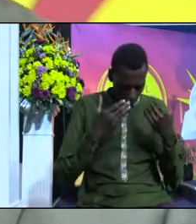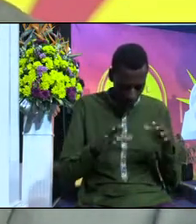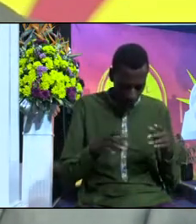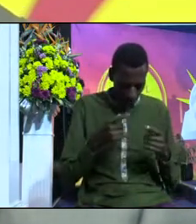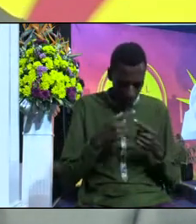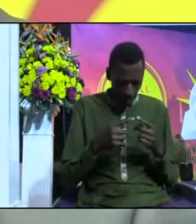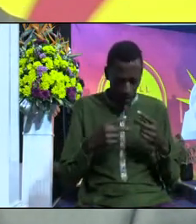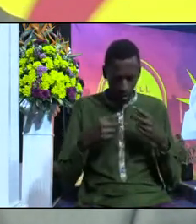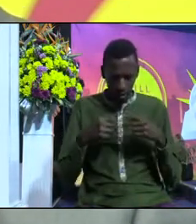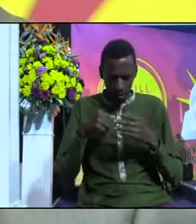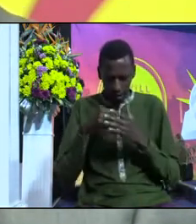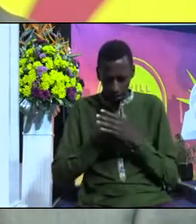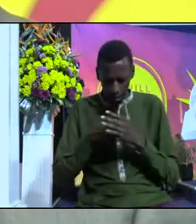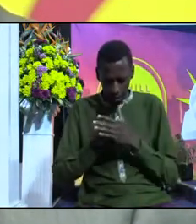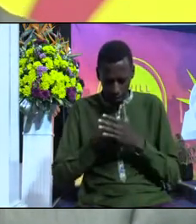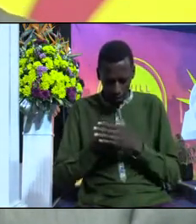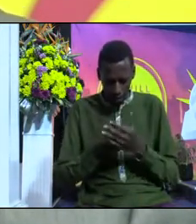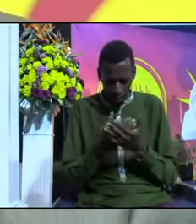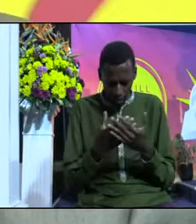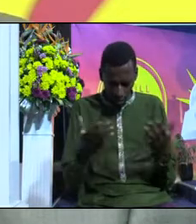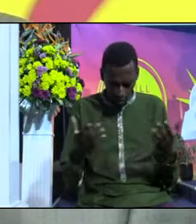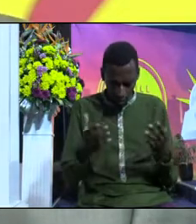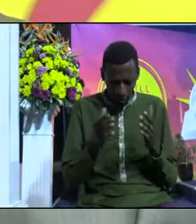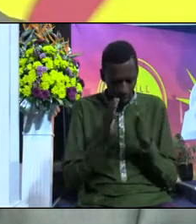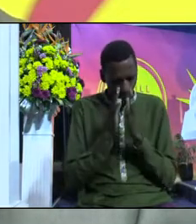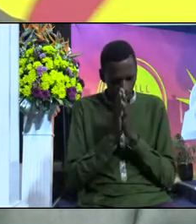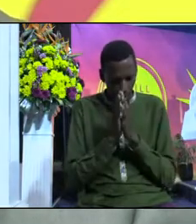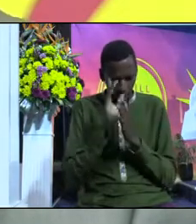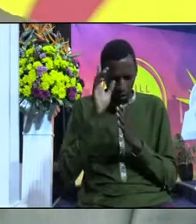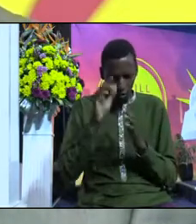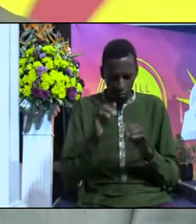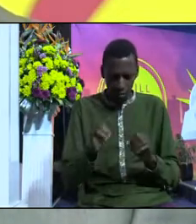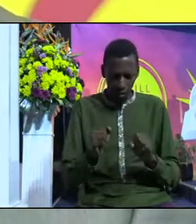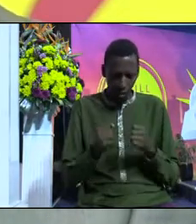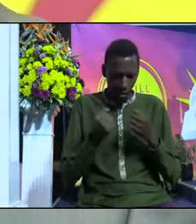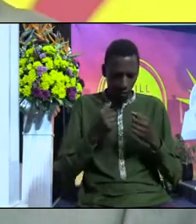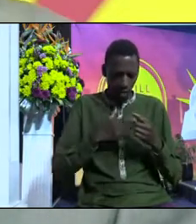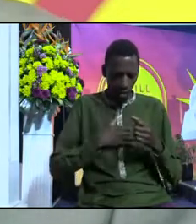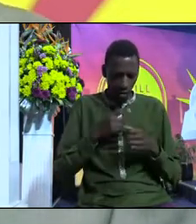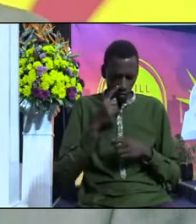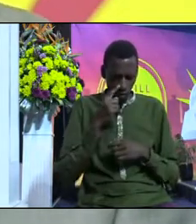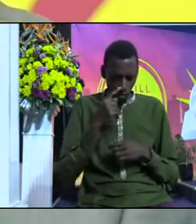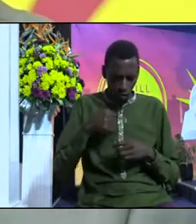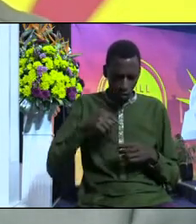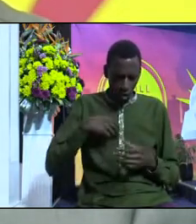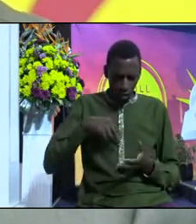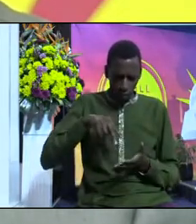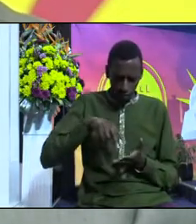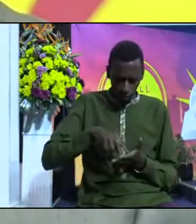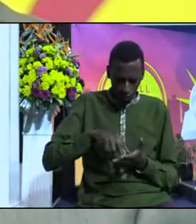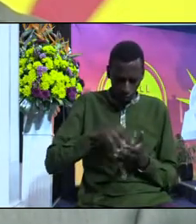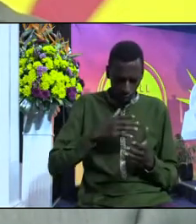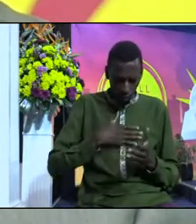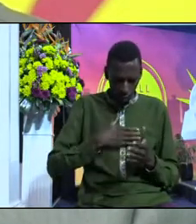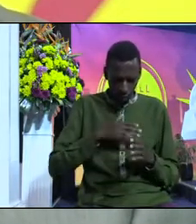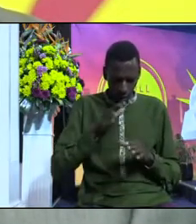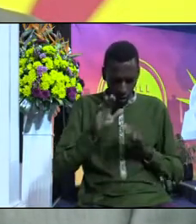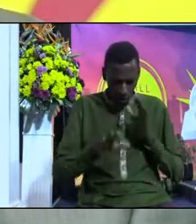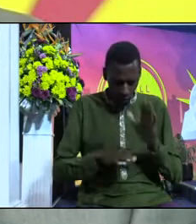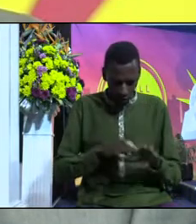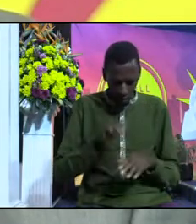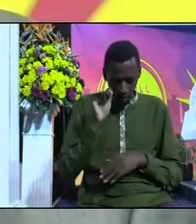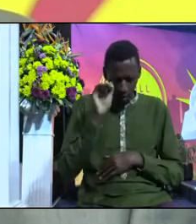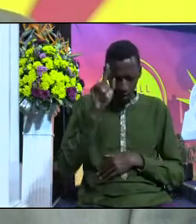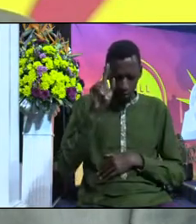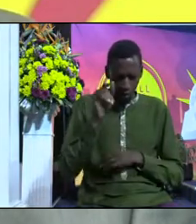these things, dear Lord, we pray that you salvage our homes. We have stood on our feet in request, Lord, that you make